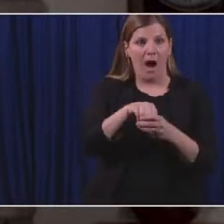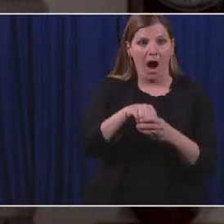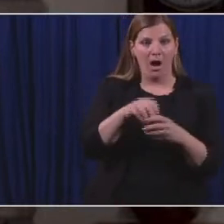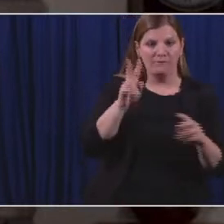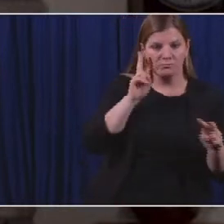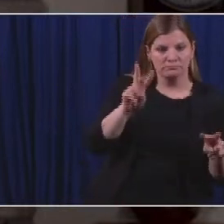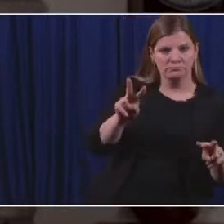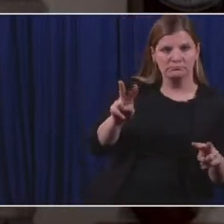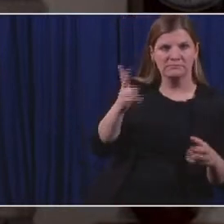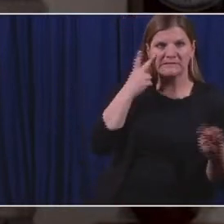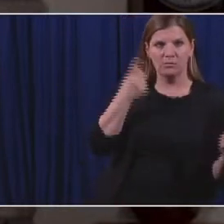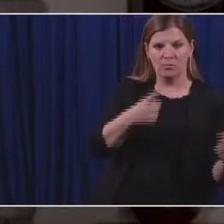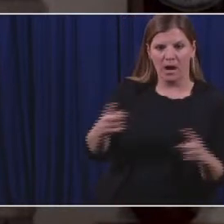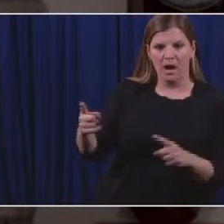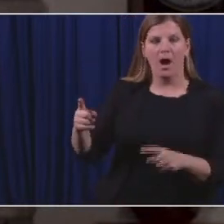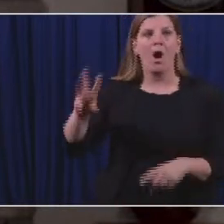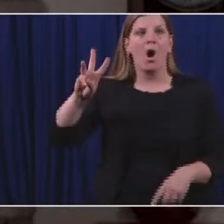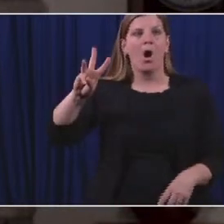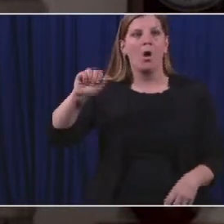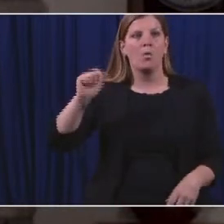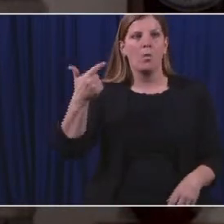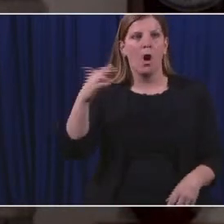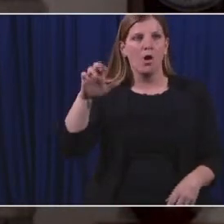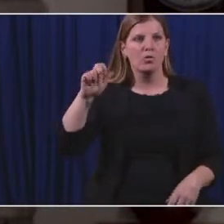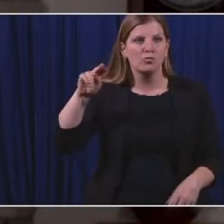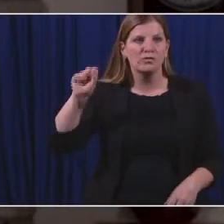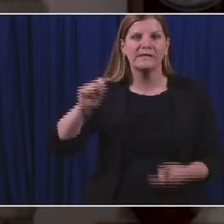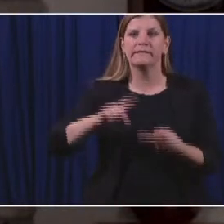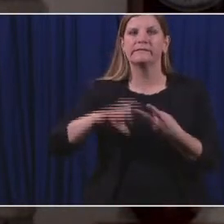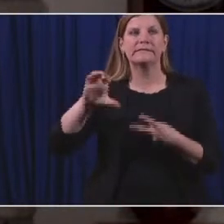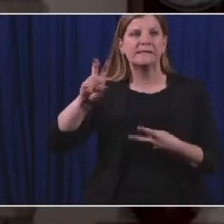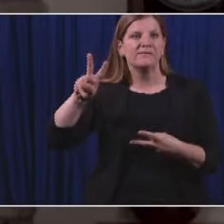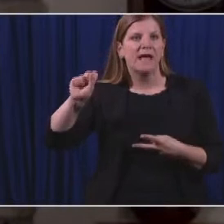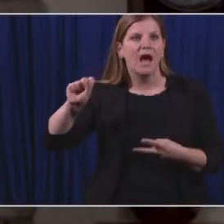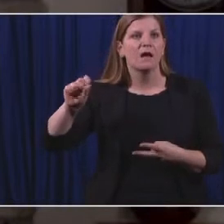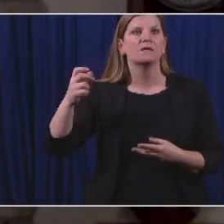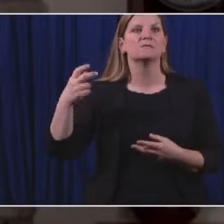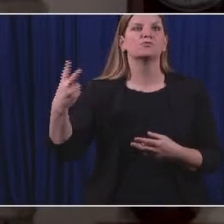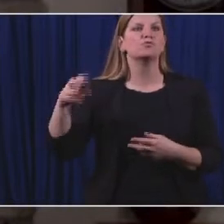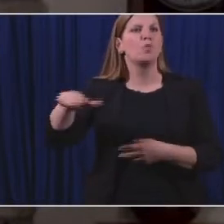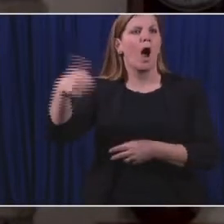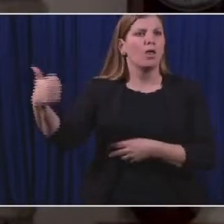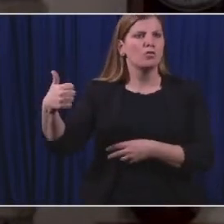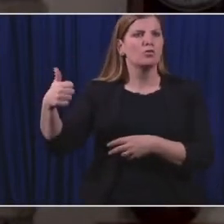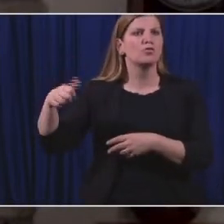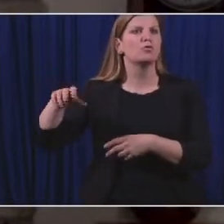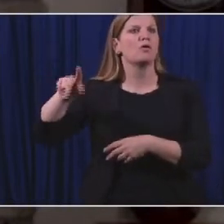Walgreens involved, as well as CVS and two other smaller drug companies.